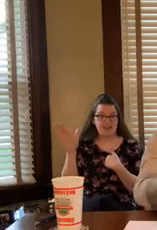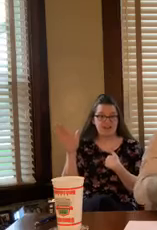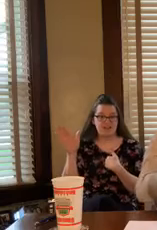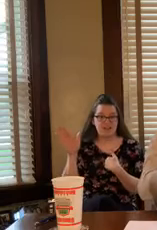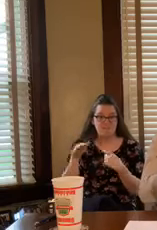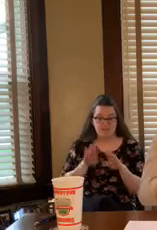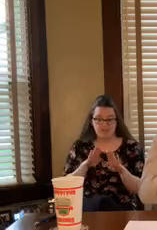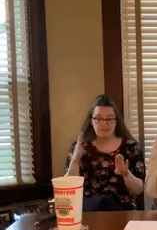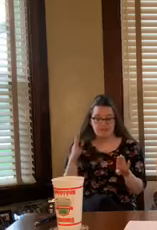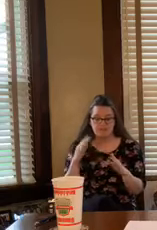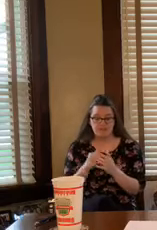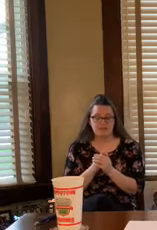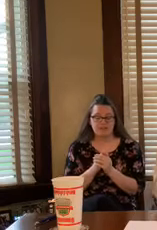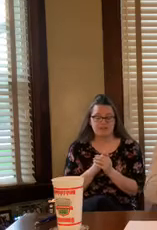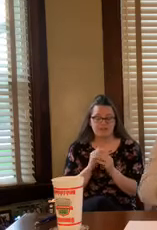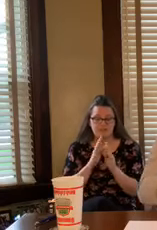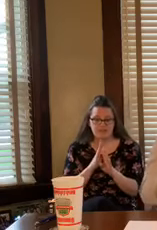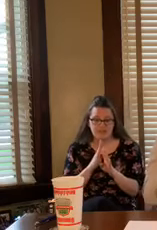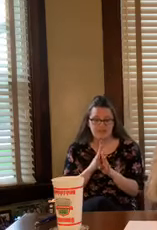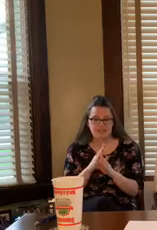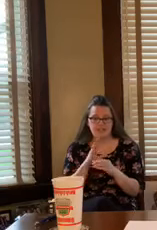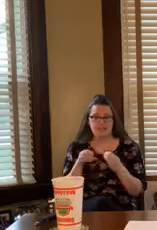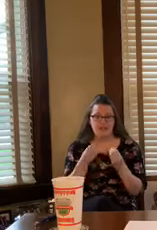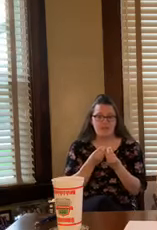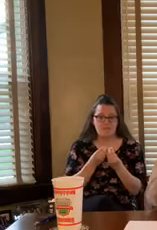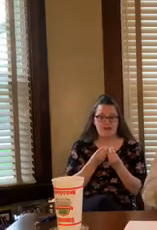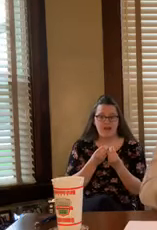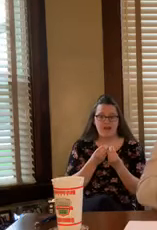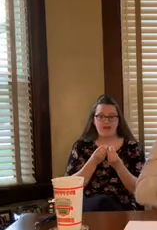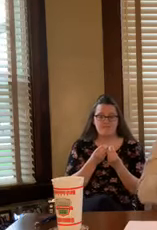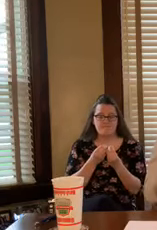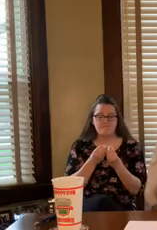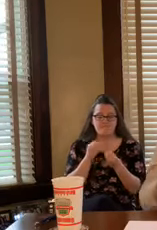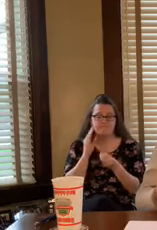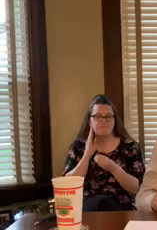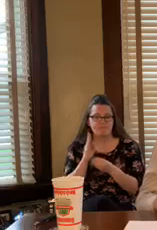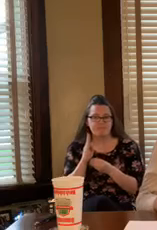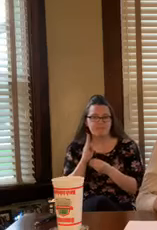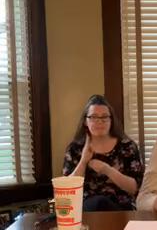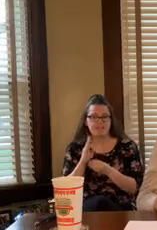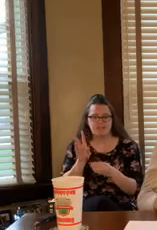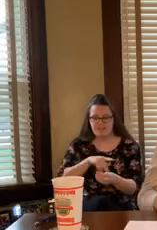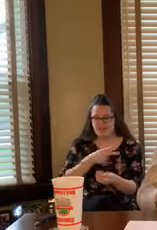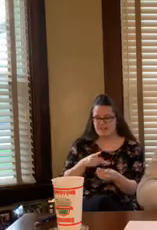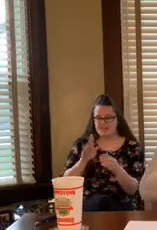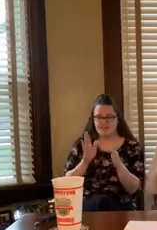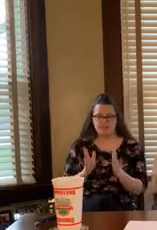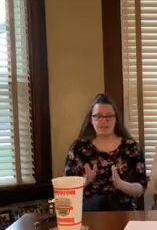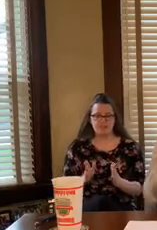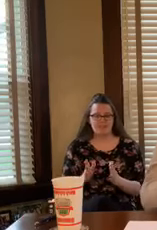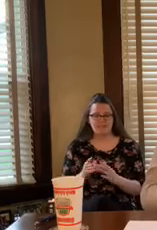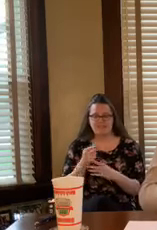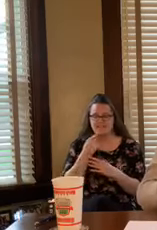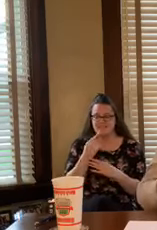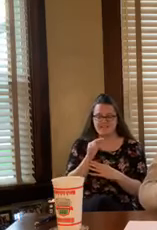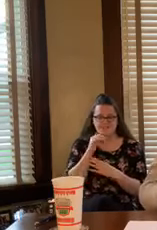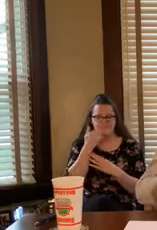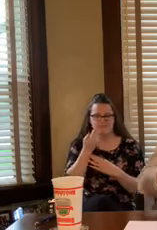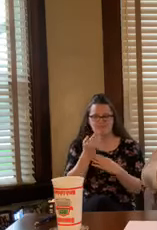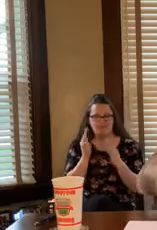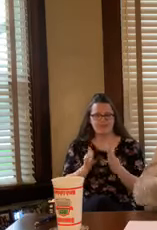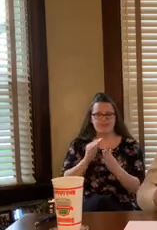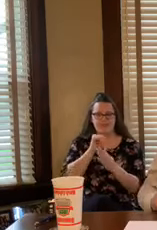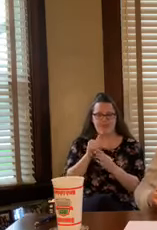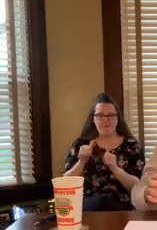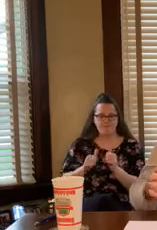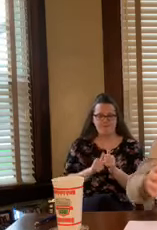a sheepfold with them and being a shepherd and how the sheep know his voice and a stranger they won't follow. And he's talking about keeping them in a